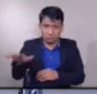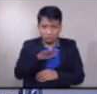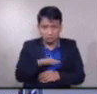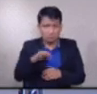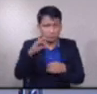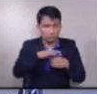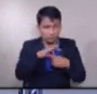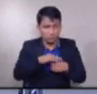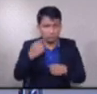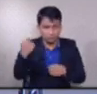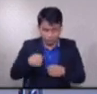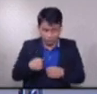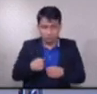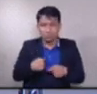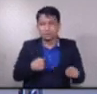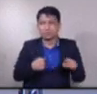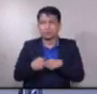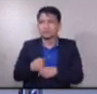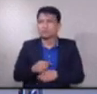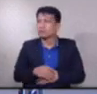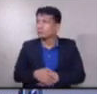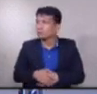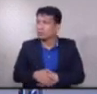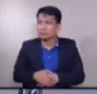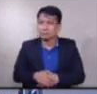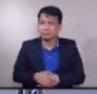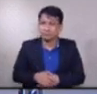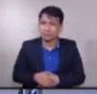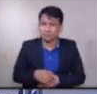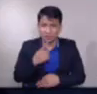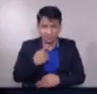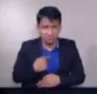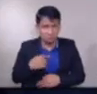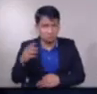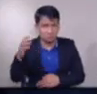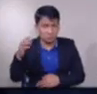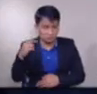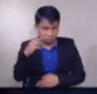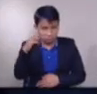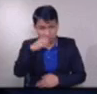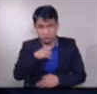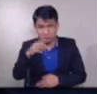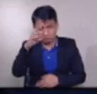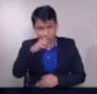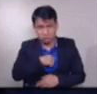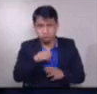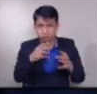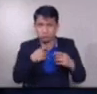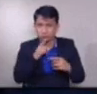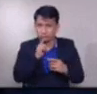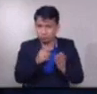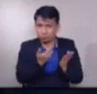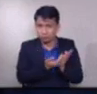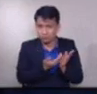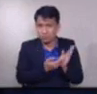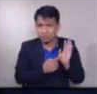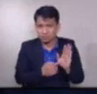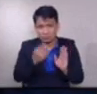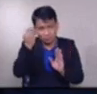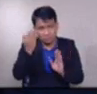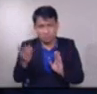All vote for assuming me. They vote so, for assuming, you. Assuming, tama yun. So, meron ka bang assumption na gano'n na makukuha mo man lang ang, sabihin na